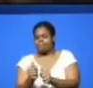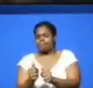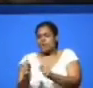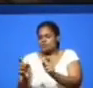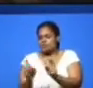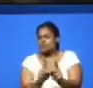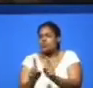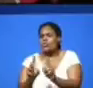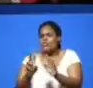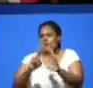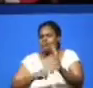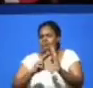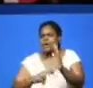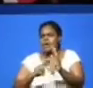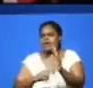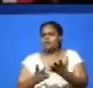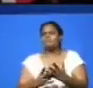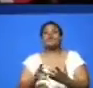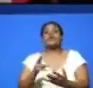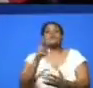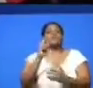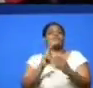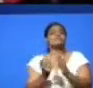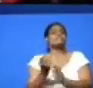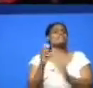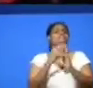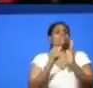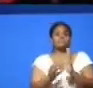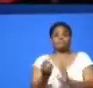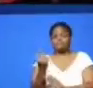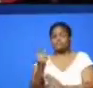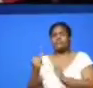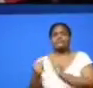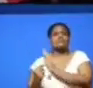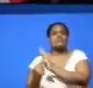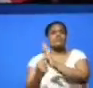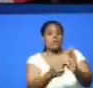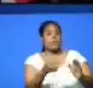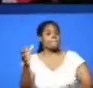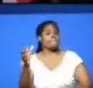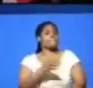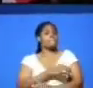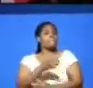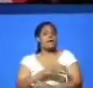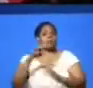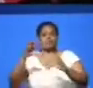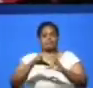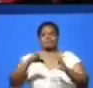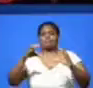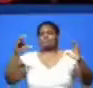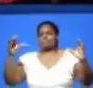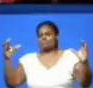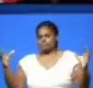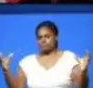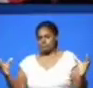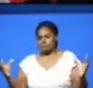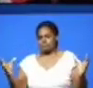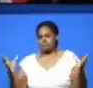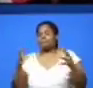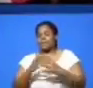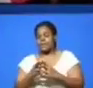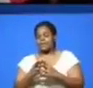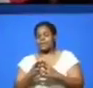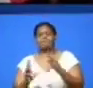carefully. Revelation chapter 11 is highlighting the power of the word of the living